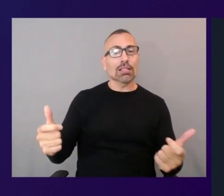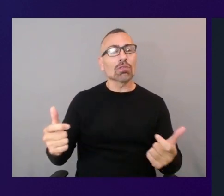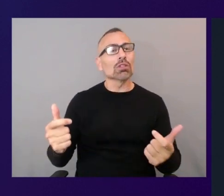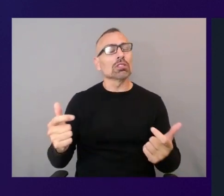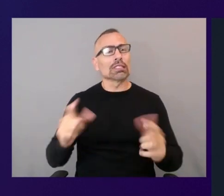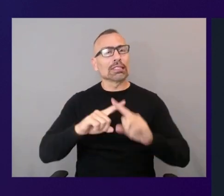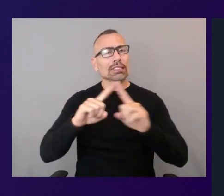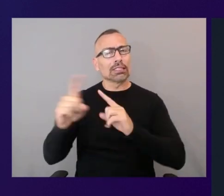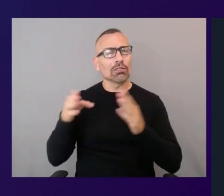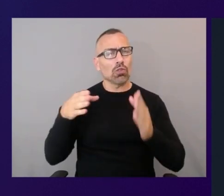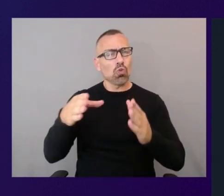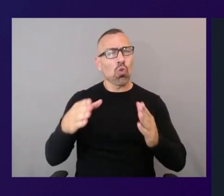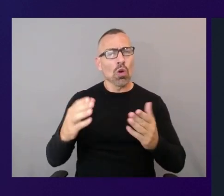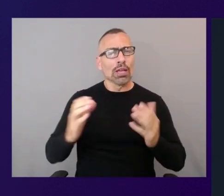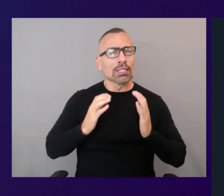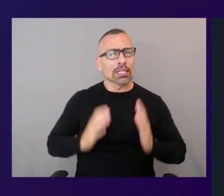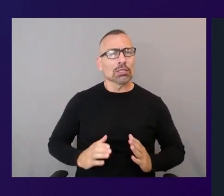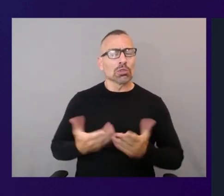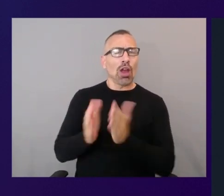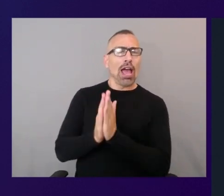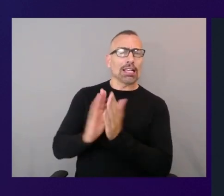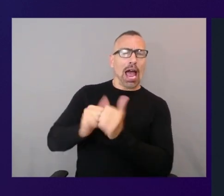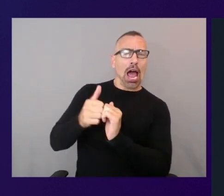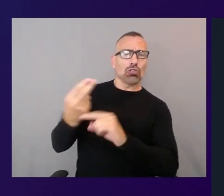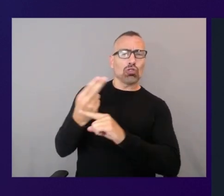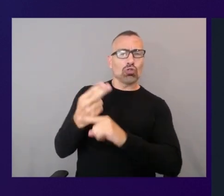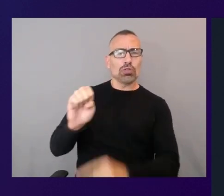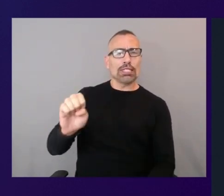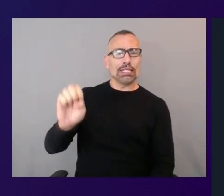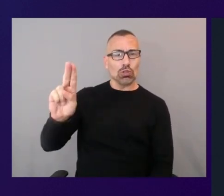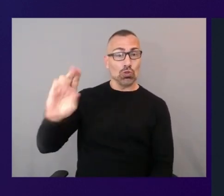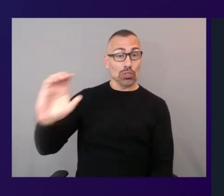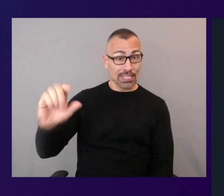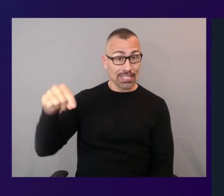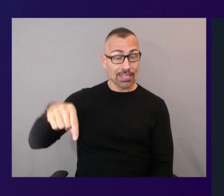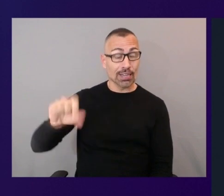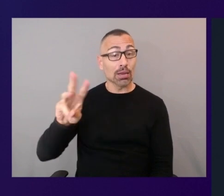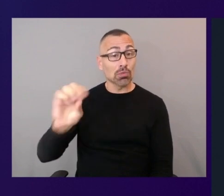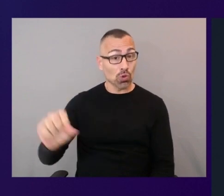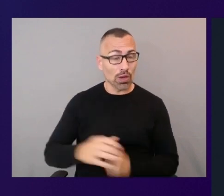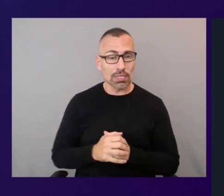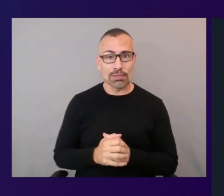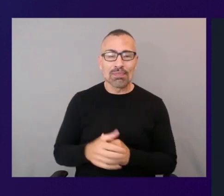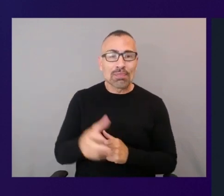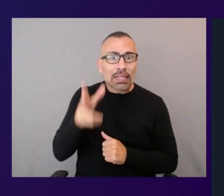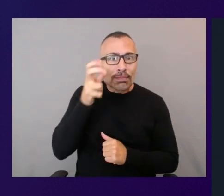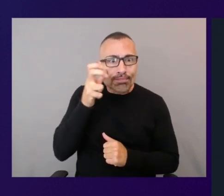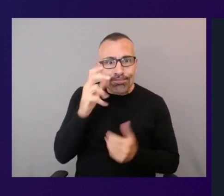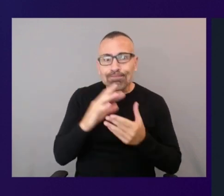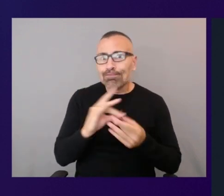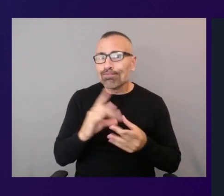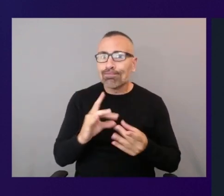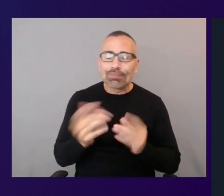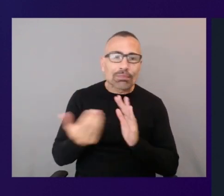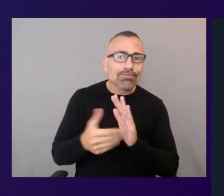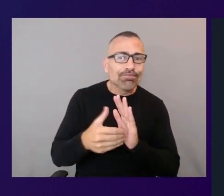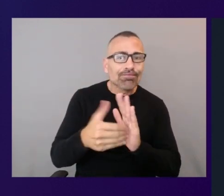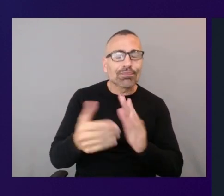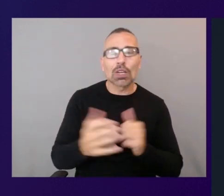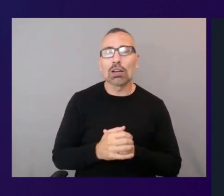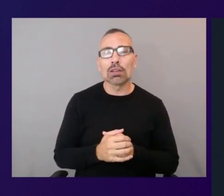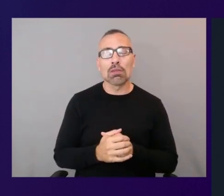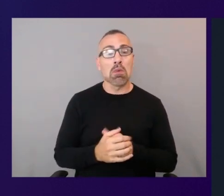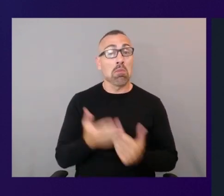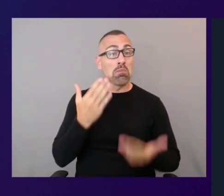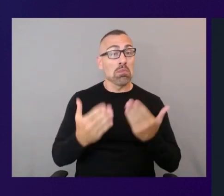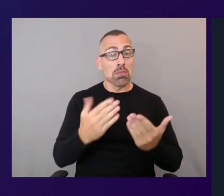to use end user computing services here at AWS. They talk to me about it all the time. Whether you're thinking about moving